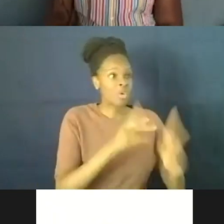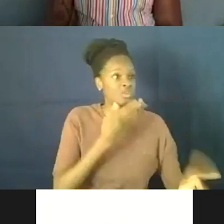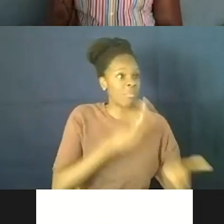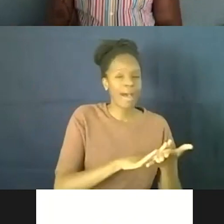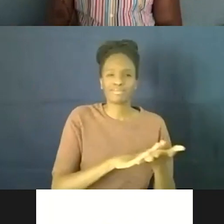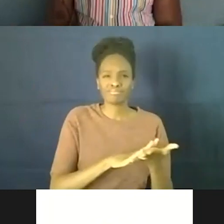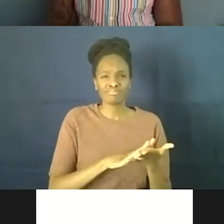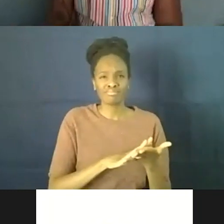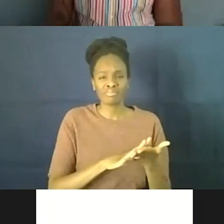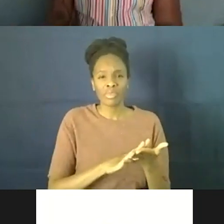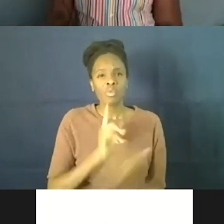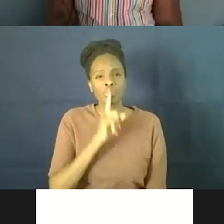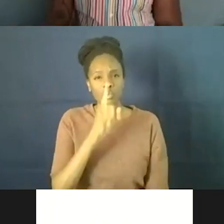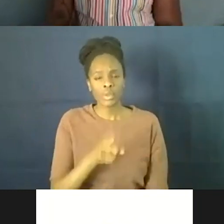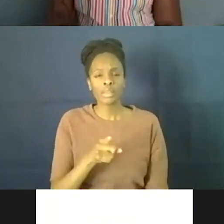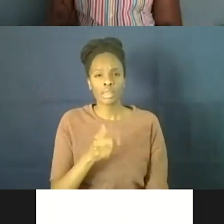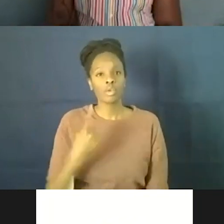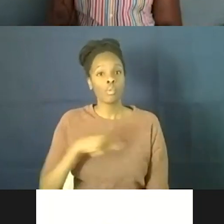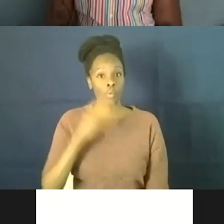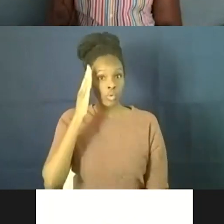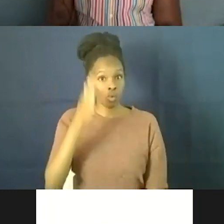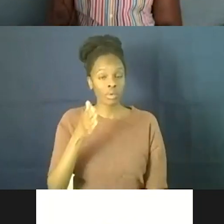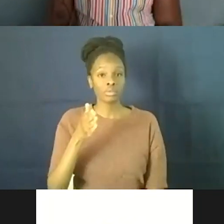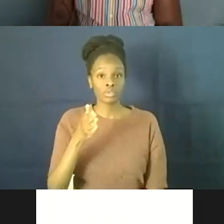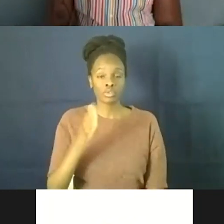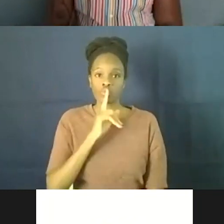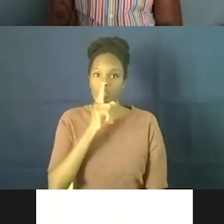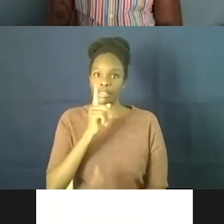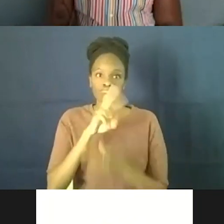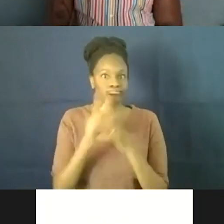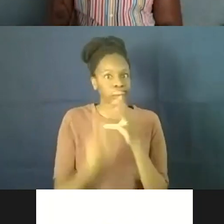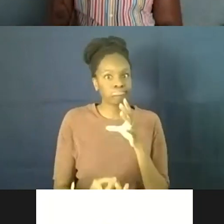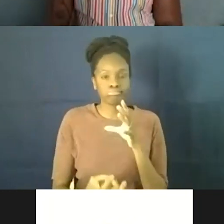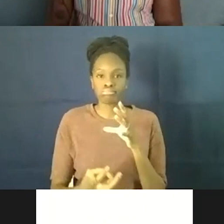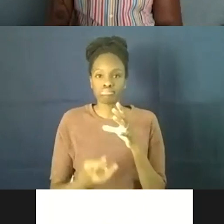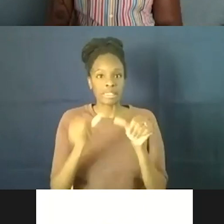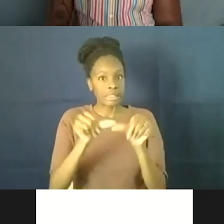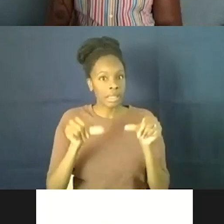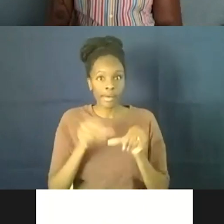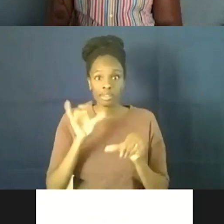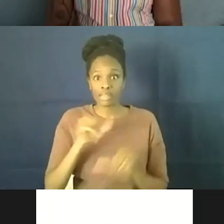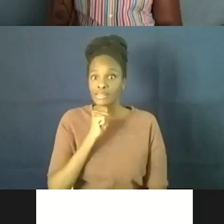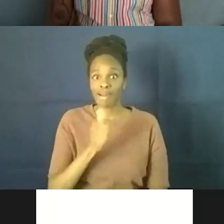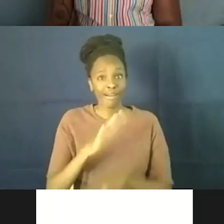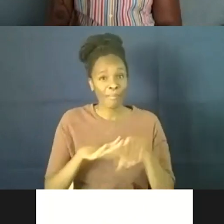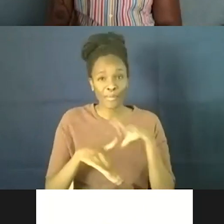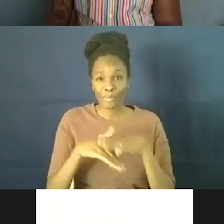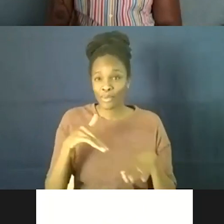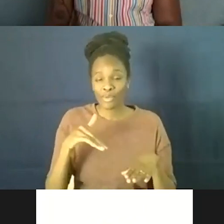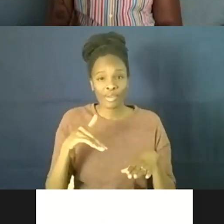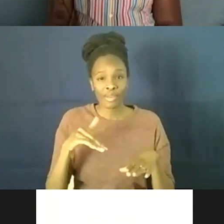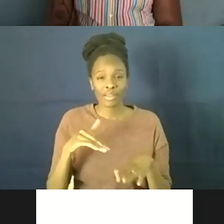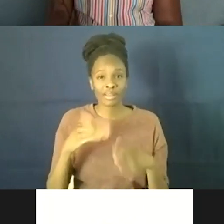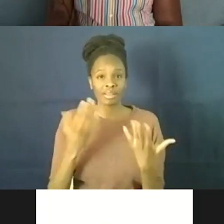there was, we were really, like, we were gonna sort of, like, delve into areas that were really uncomfortable and that they weren't going to